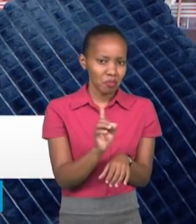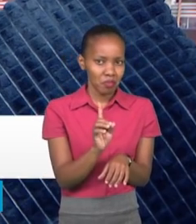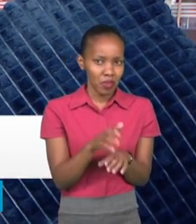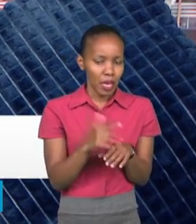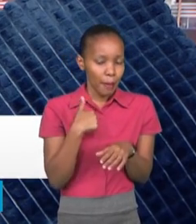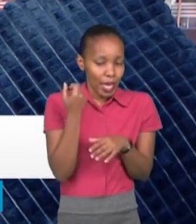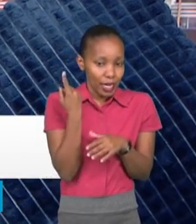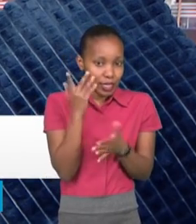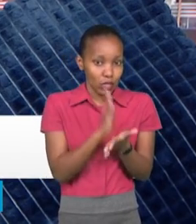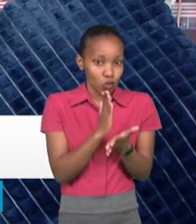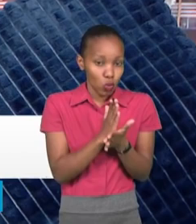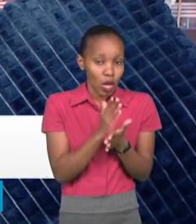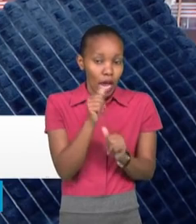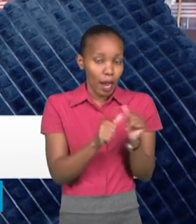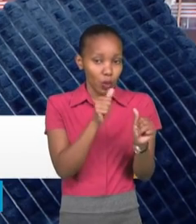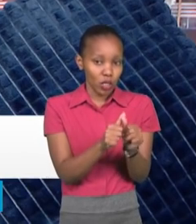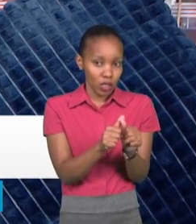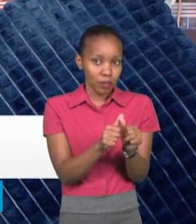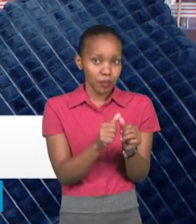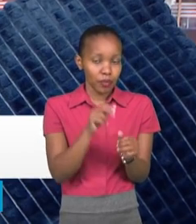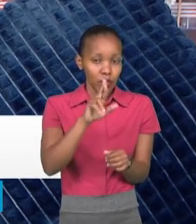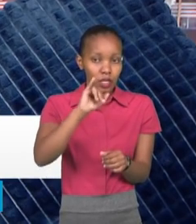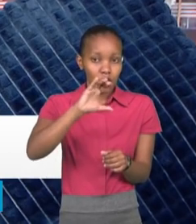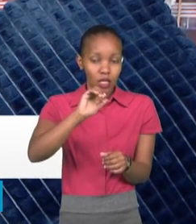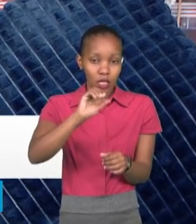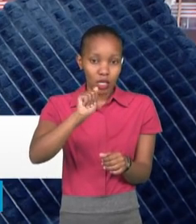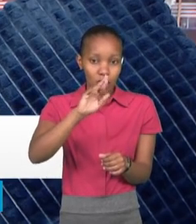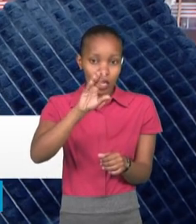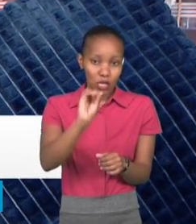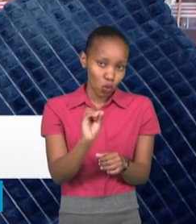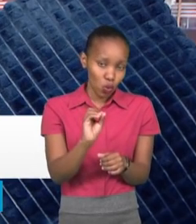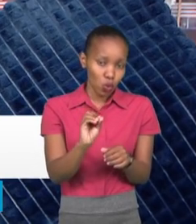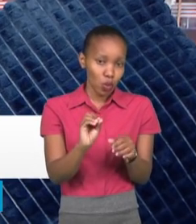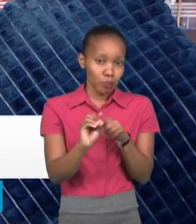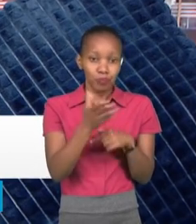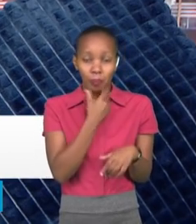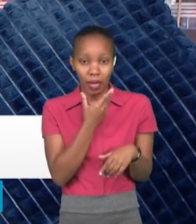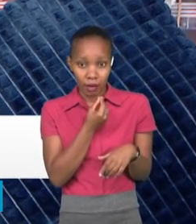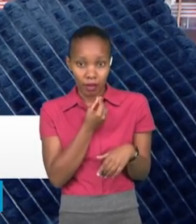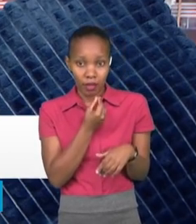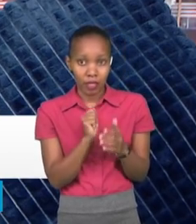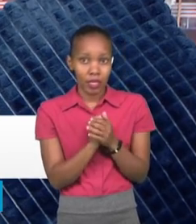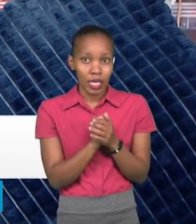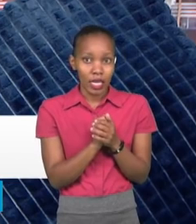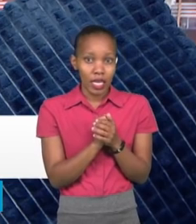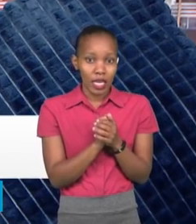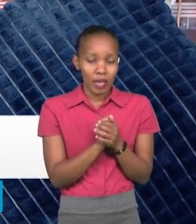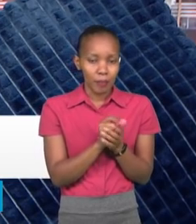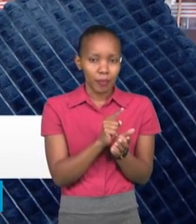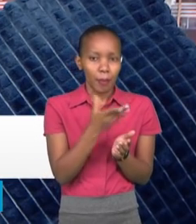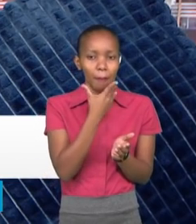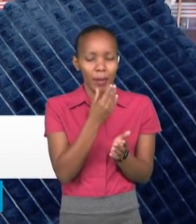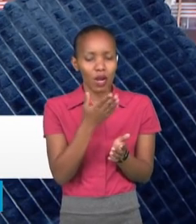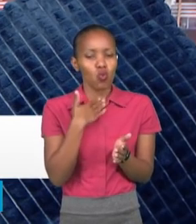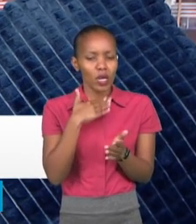I understand in terms of where Ricardo's coming from. It's just a question of being a perfectionist. You want to actually